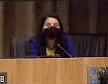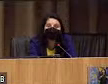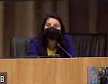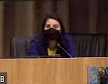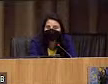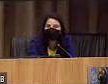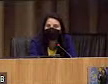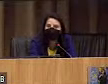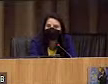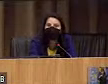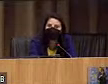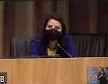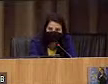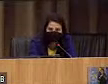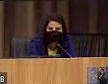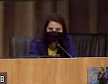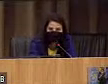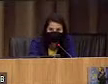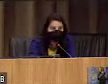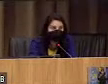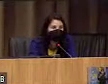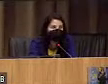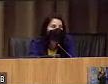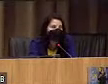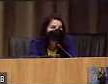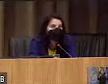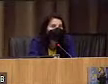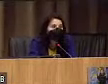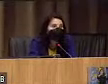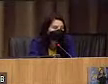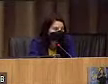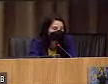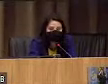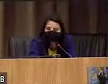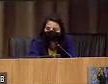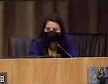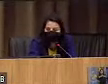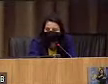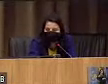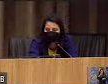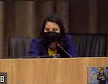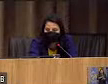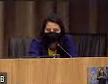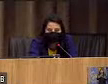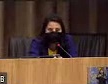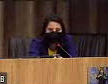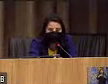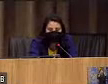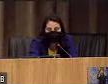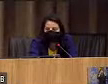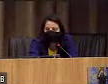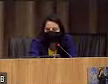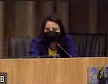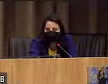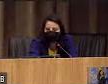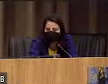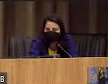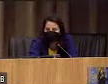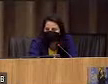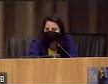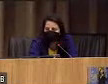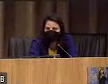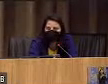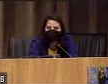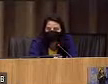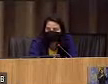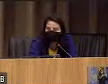this is practically impossible because we see very low cases of reinfection, but we need to acknowledge this in